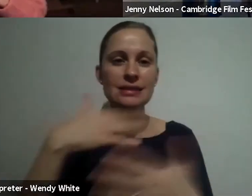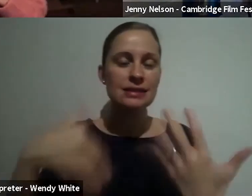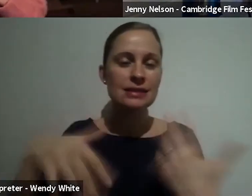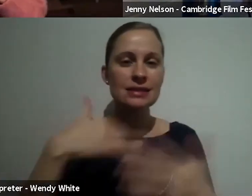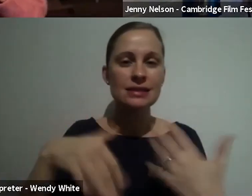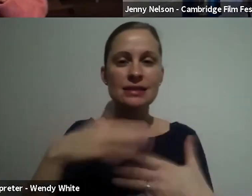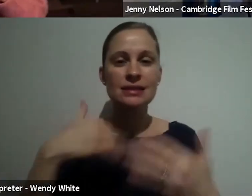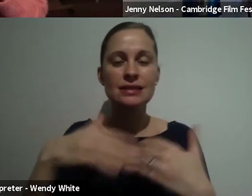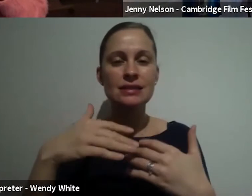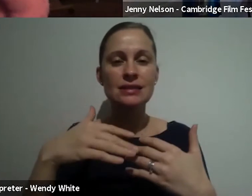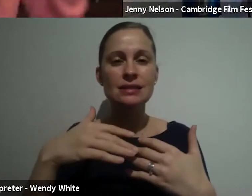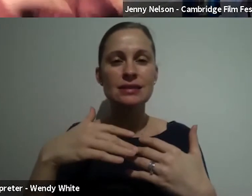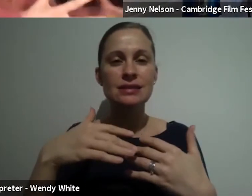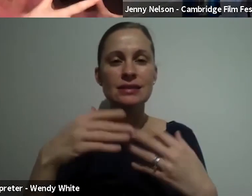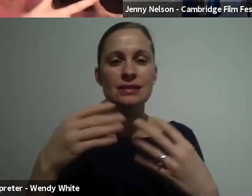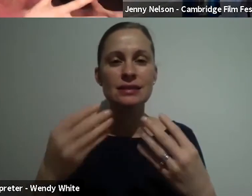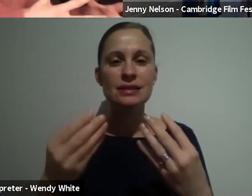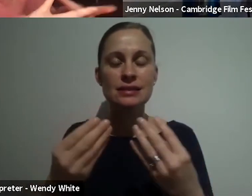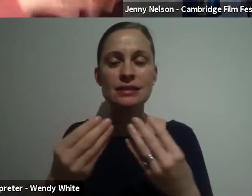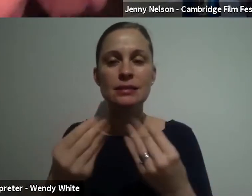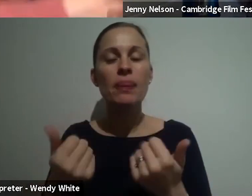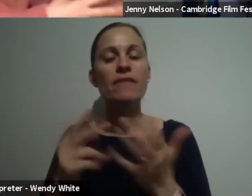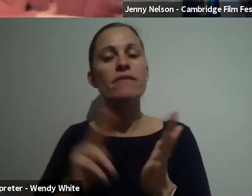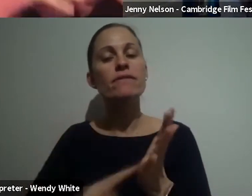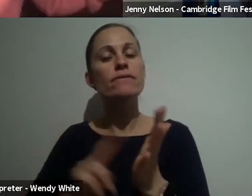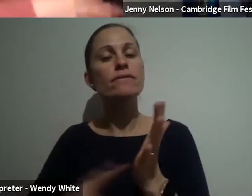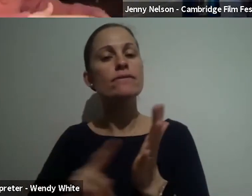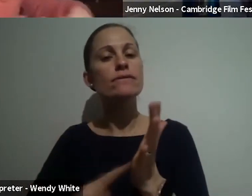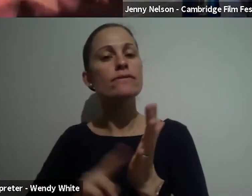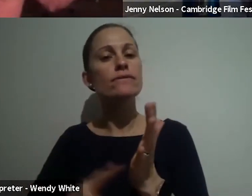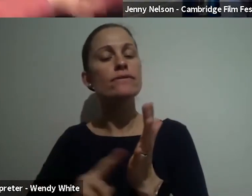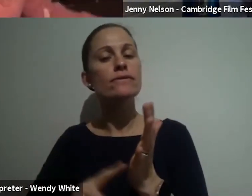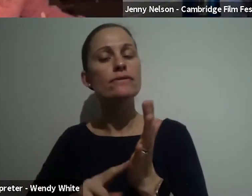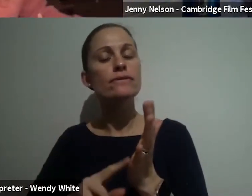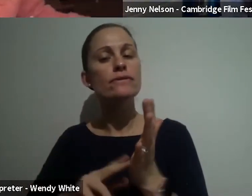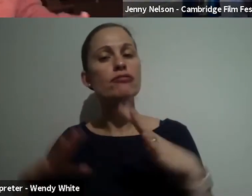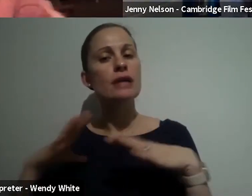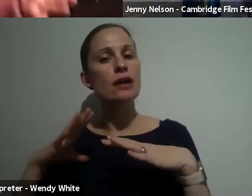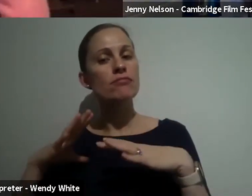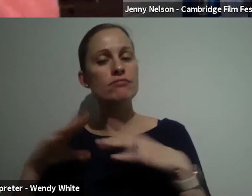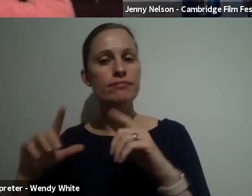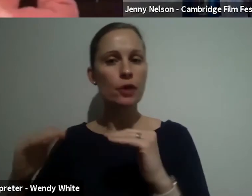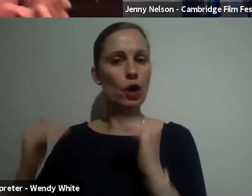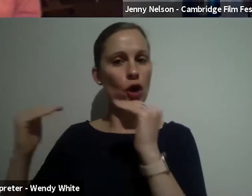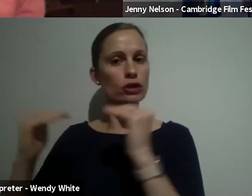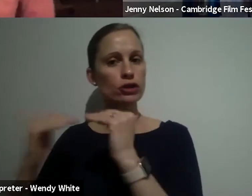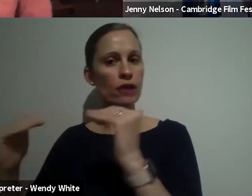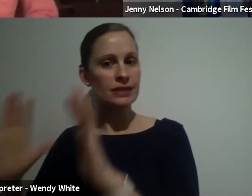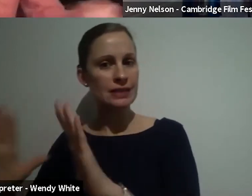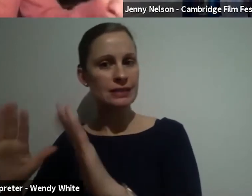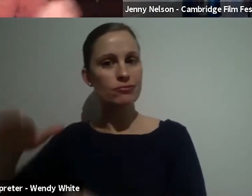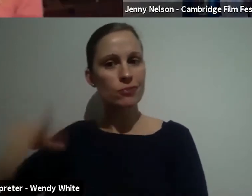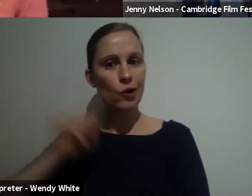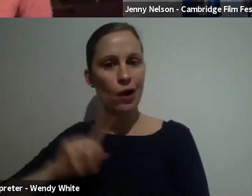something very very conservative, no? These little girls in the uniform with the Catholic education, and then also